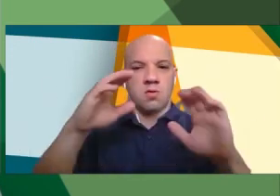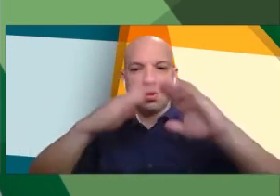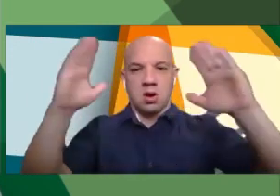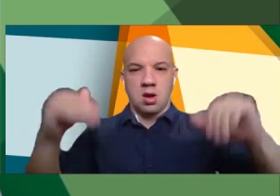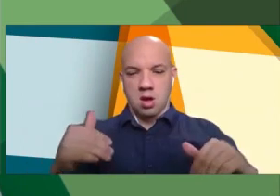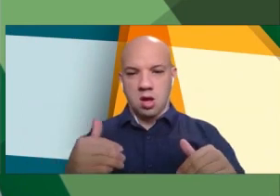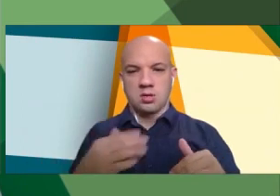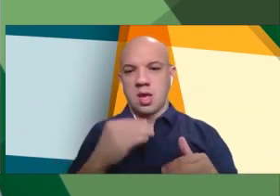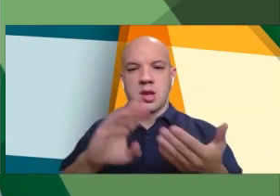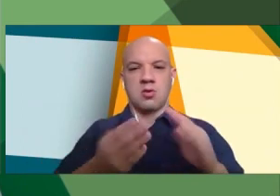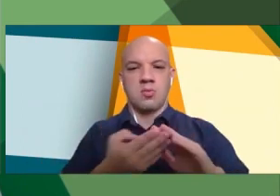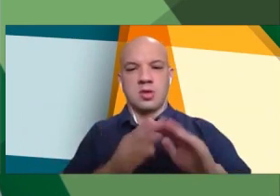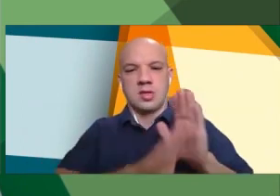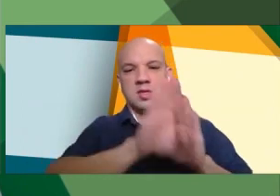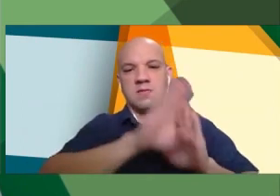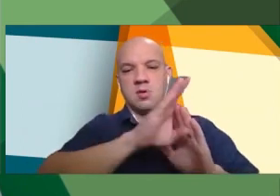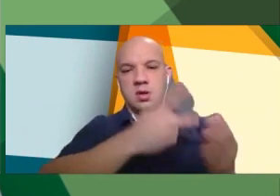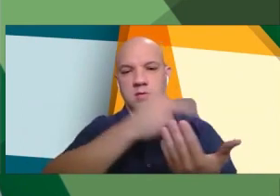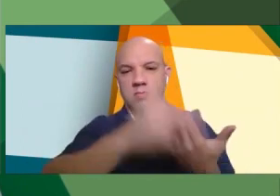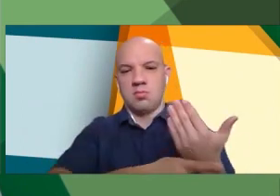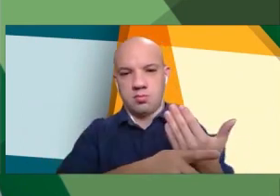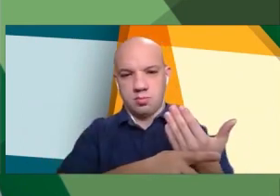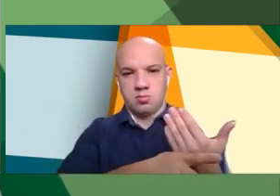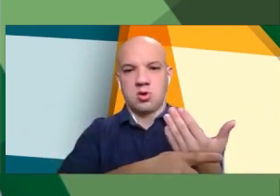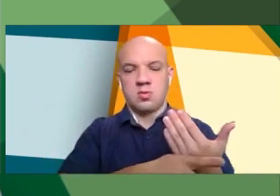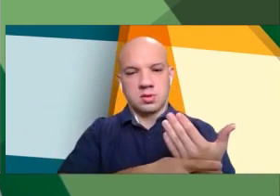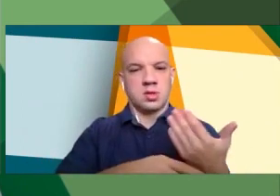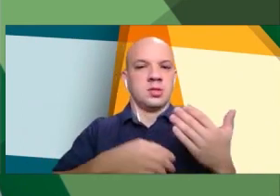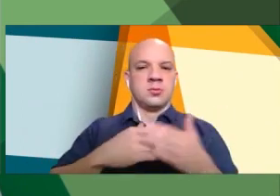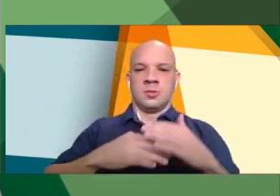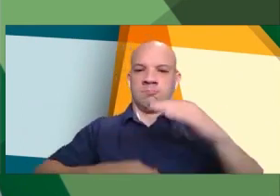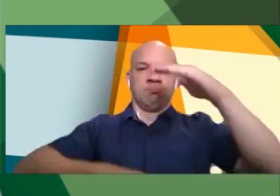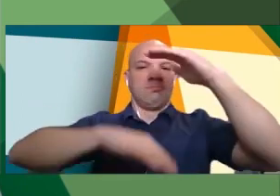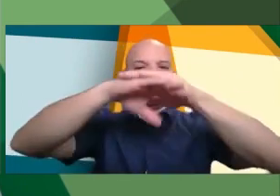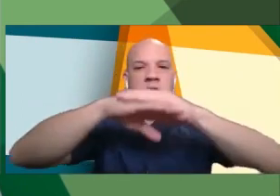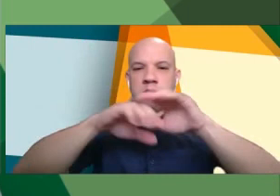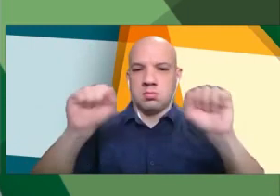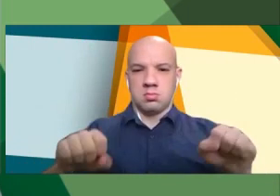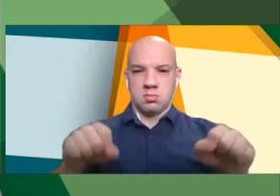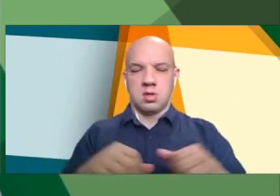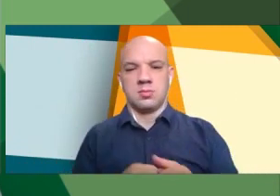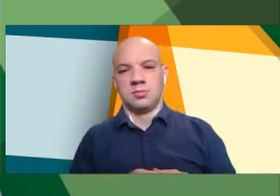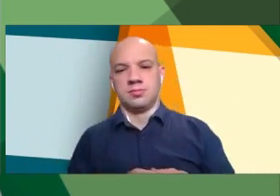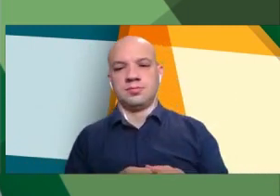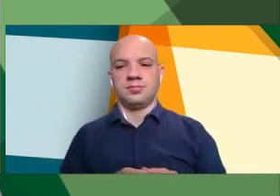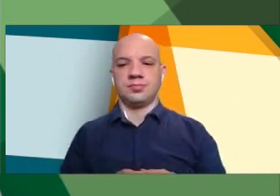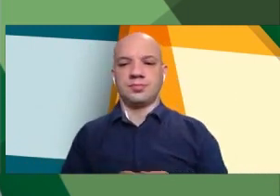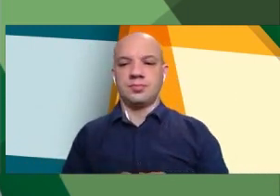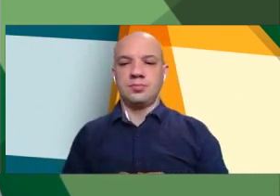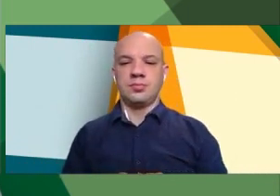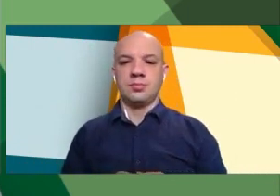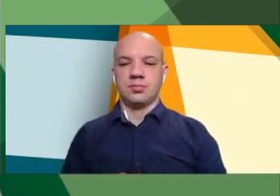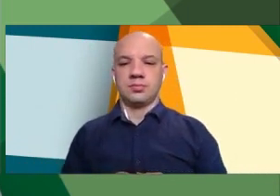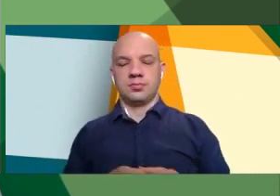and community development programs to the greatest extent feasible, A firm commitment to review